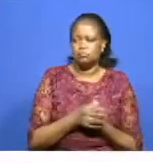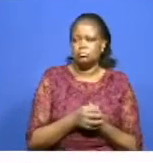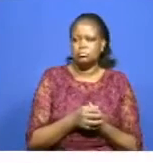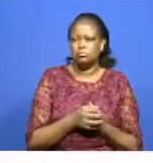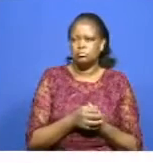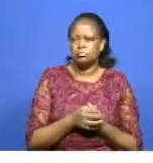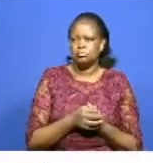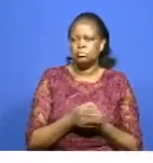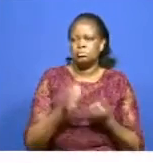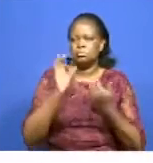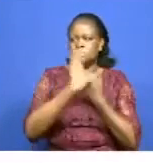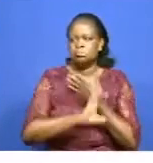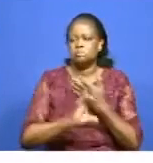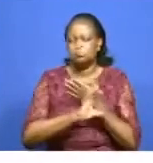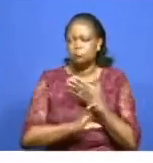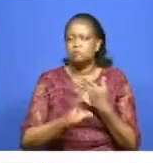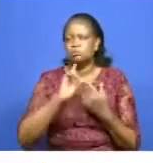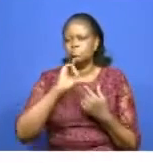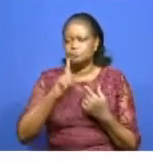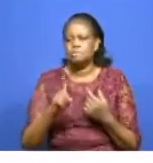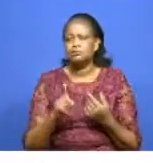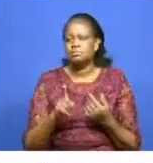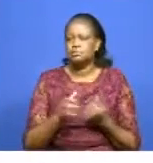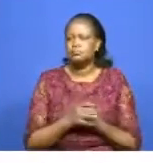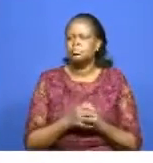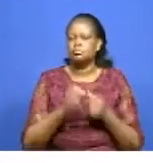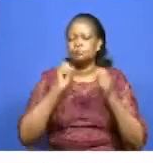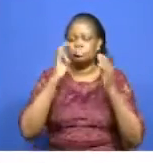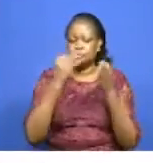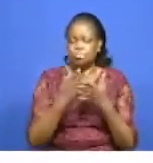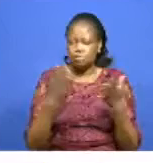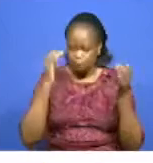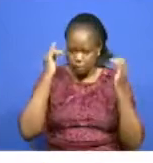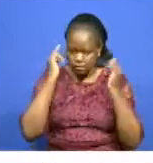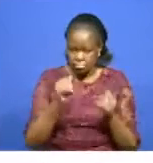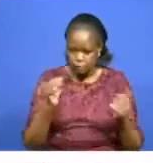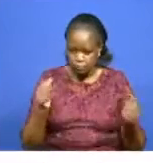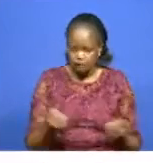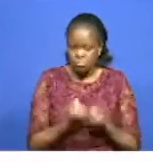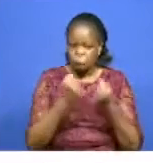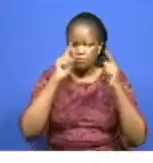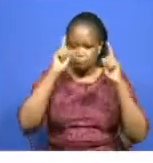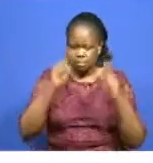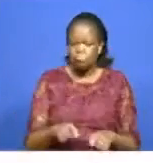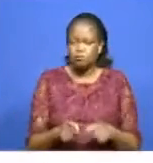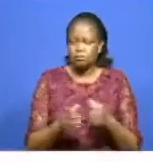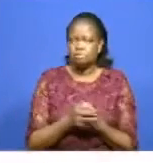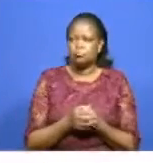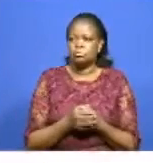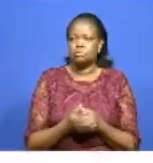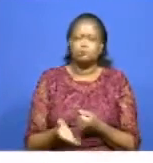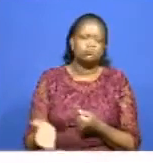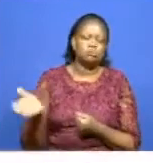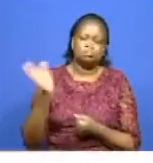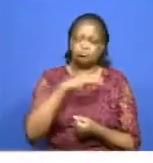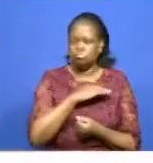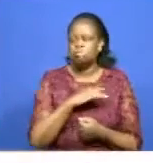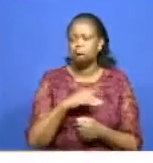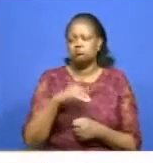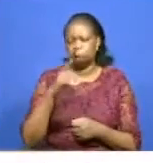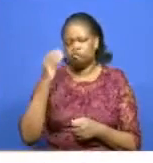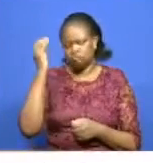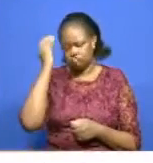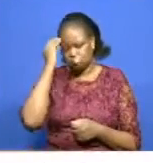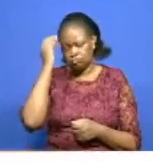in the country. And so we look at, if something new comes up, we need to go back to the drawing board, and this